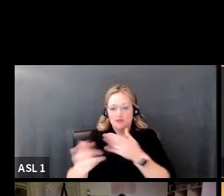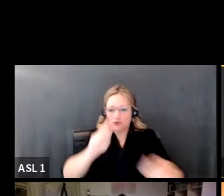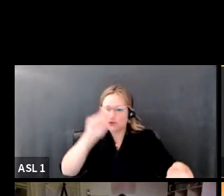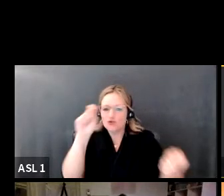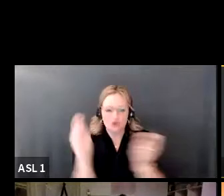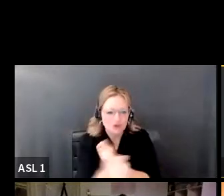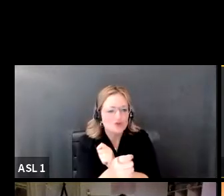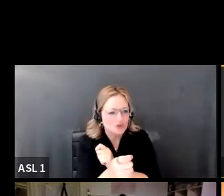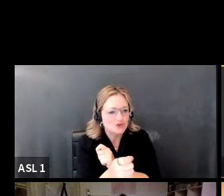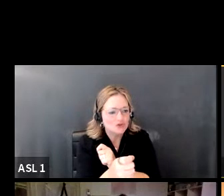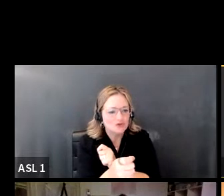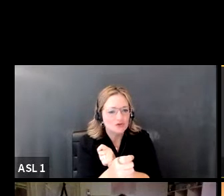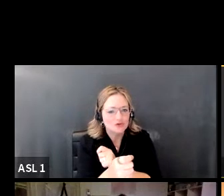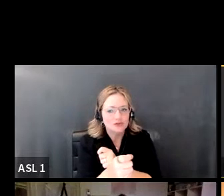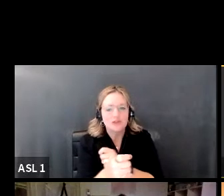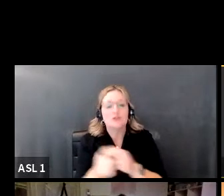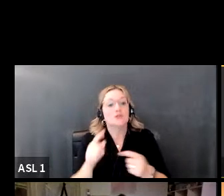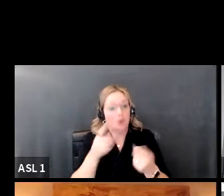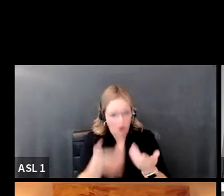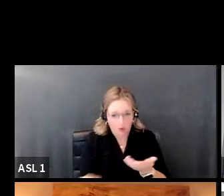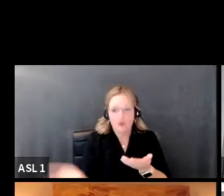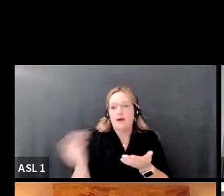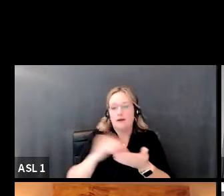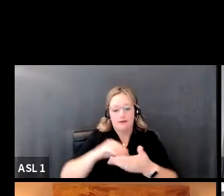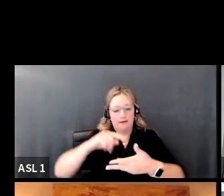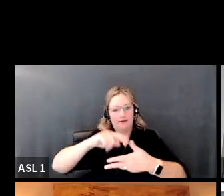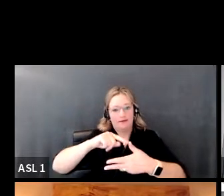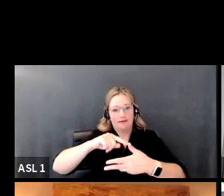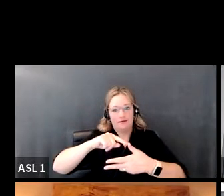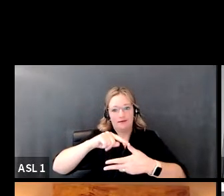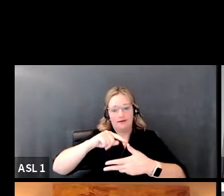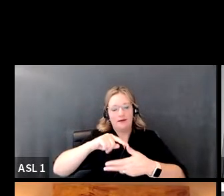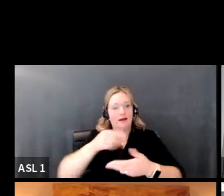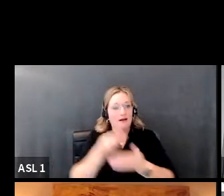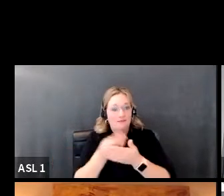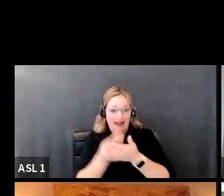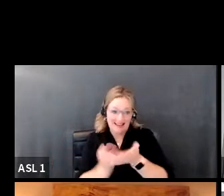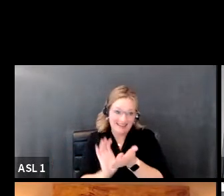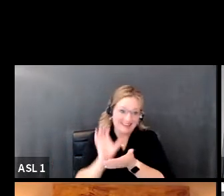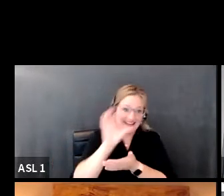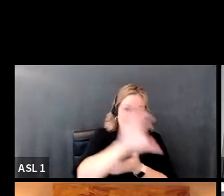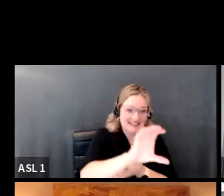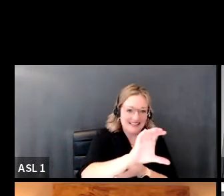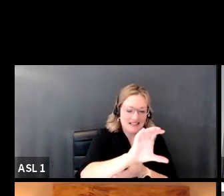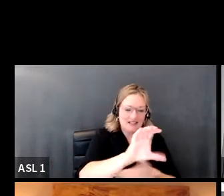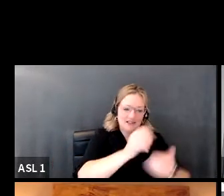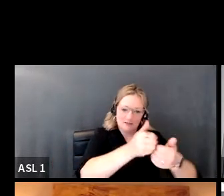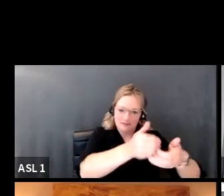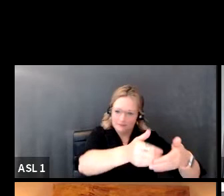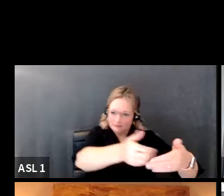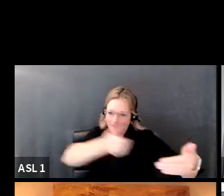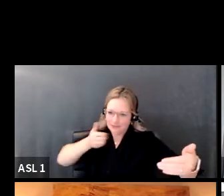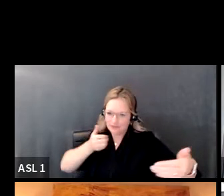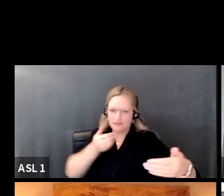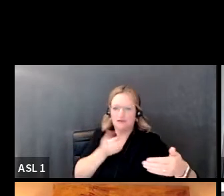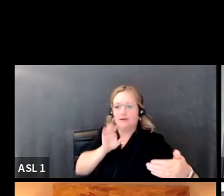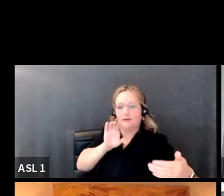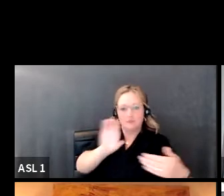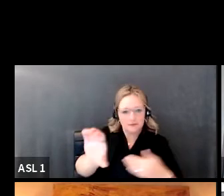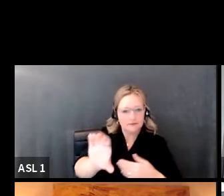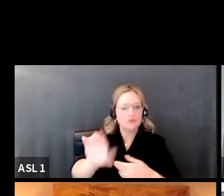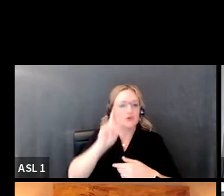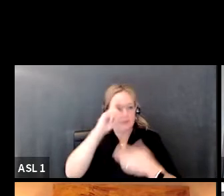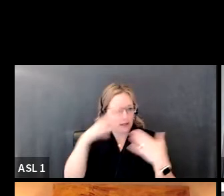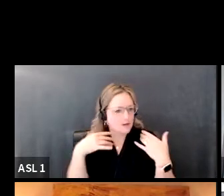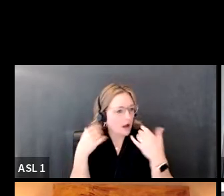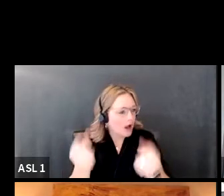service provision to go to third parties parties that have expertise whether it be mental health community or